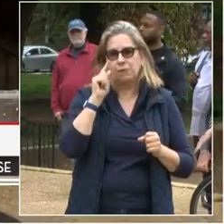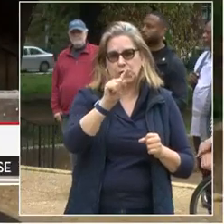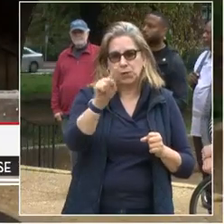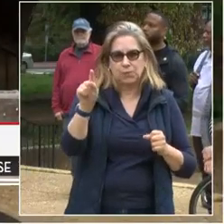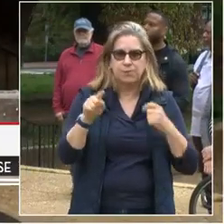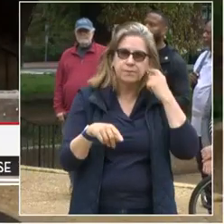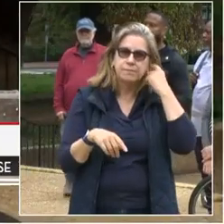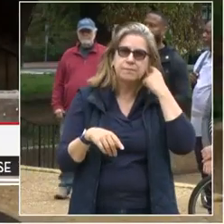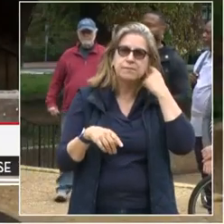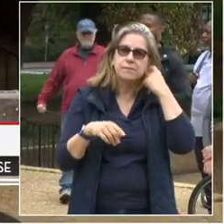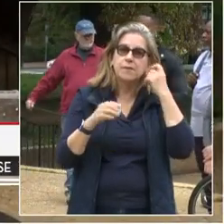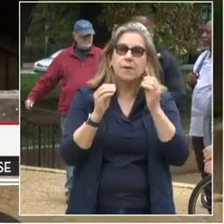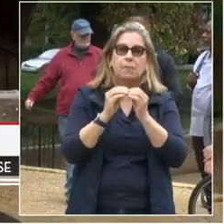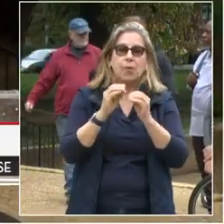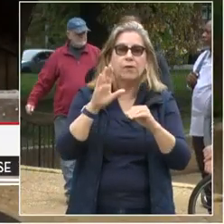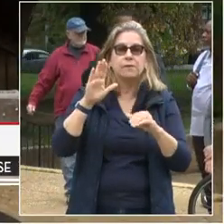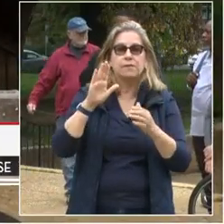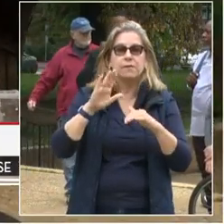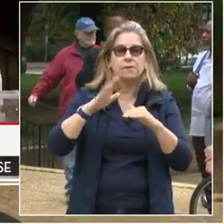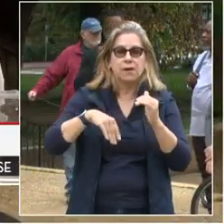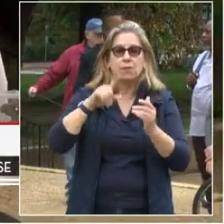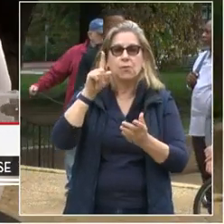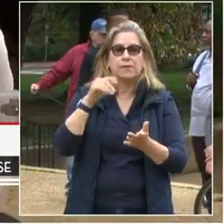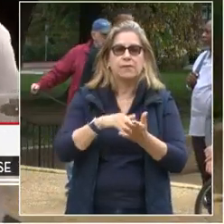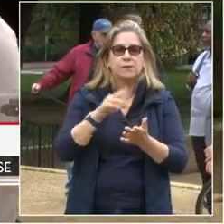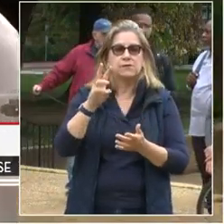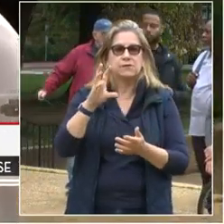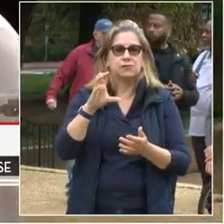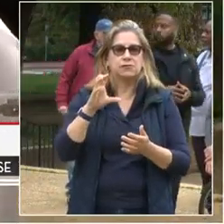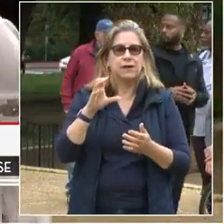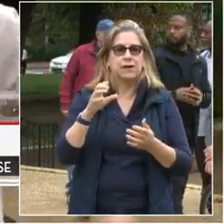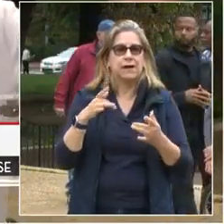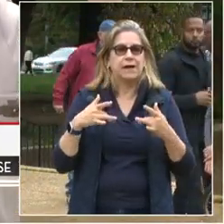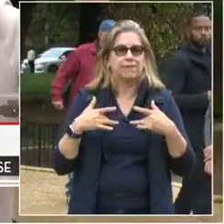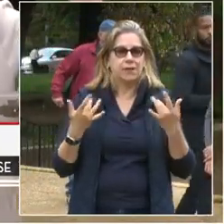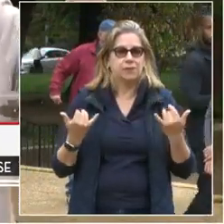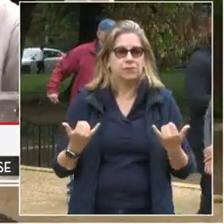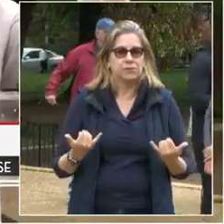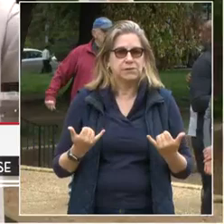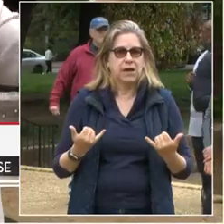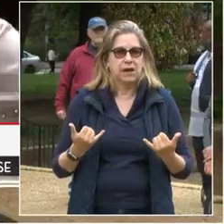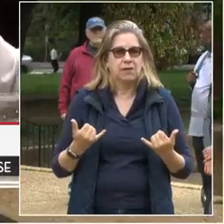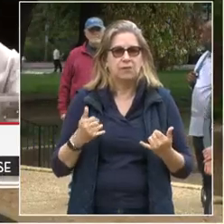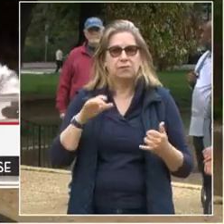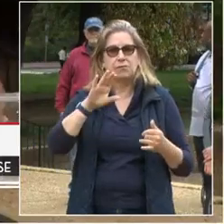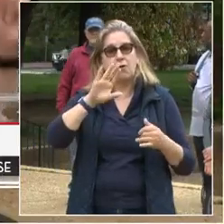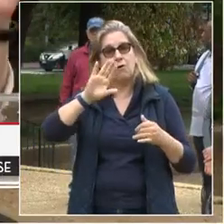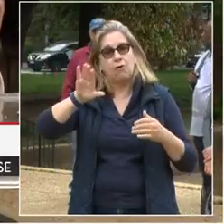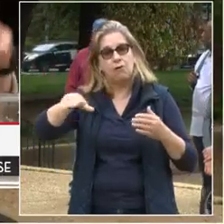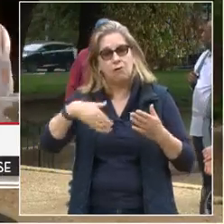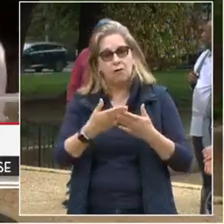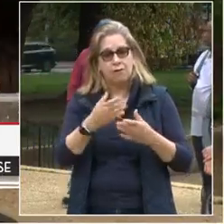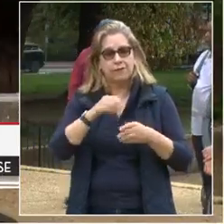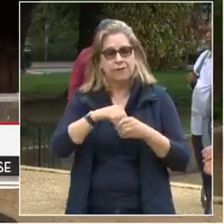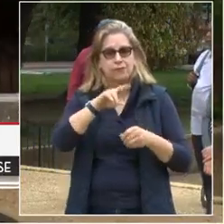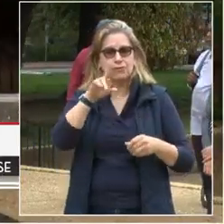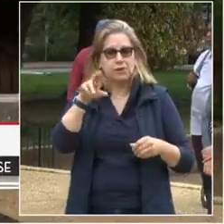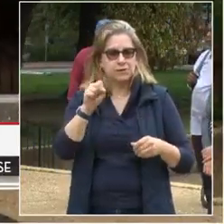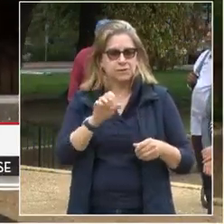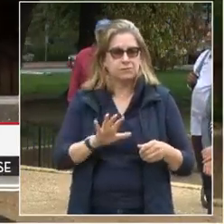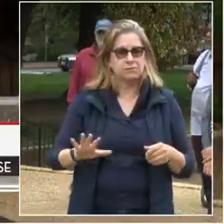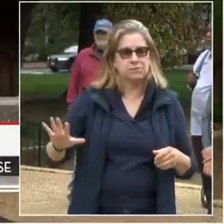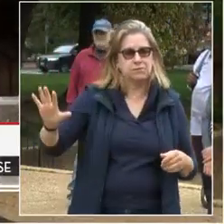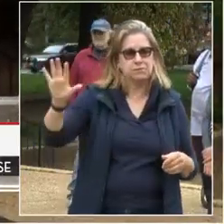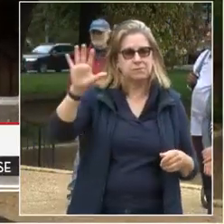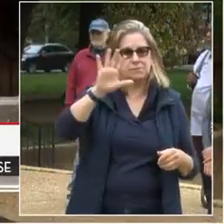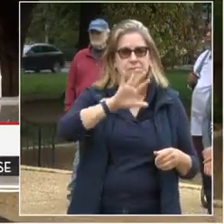1,600 events happening all around the country today. This event, woohoo! This event is one of the very first